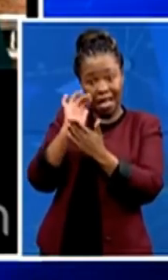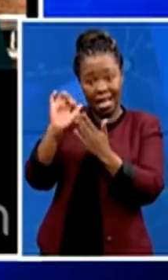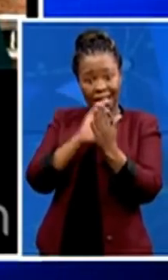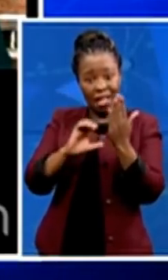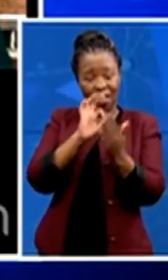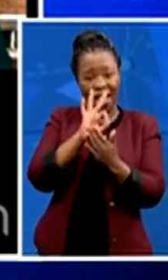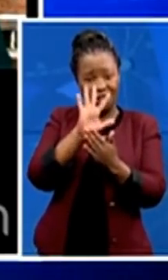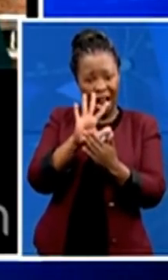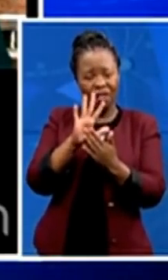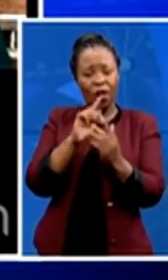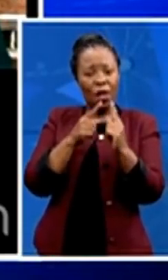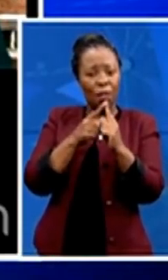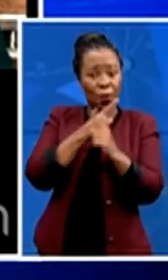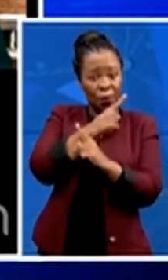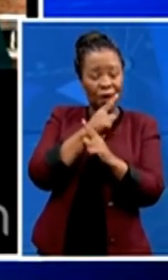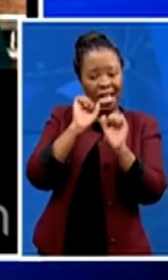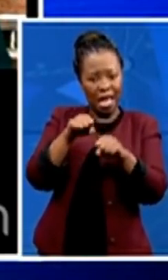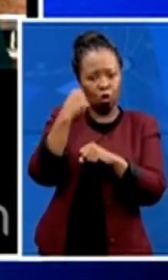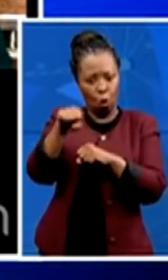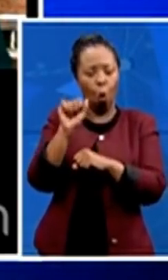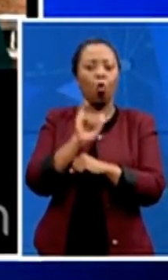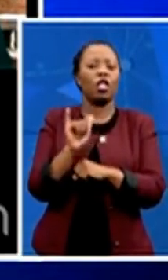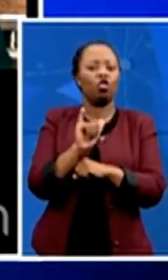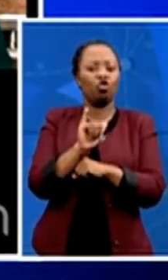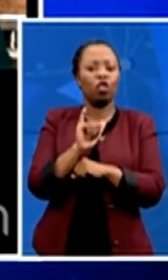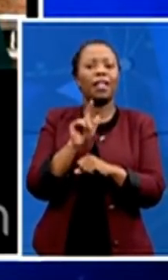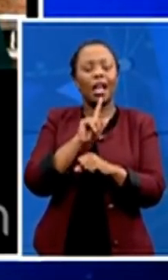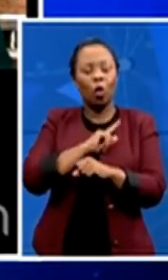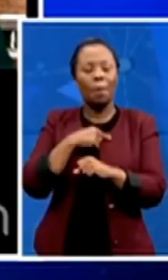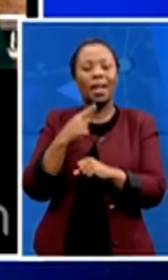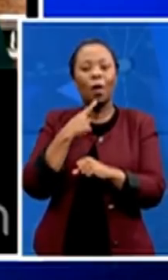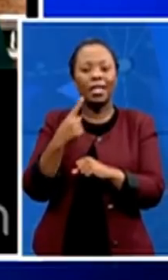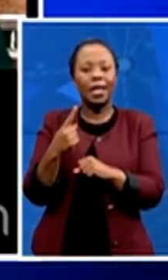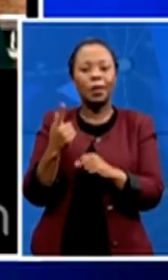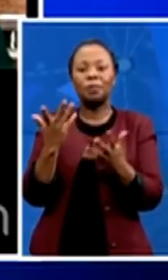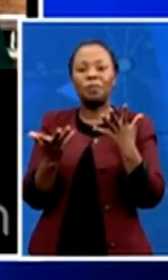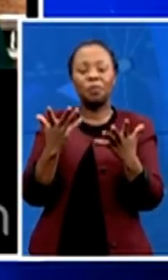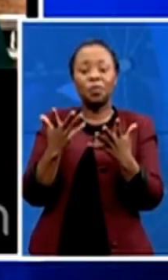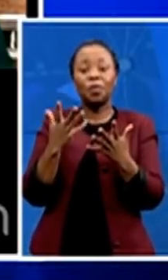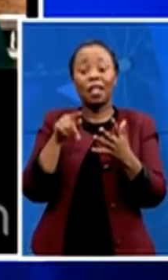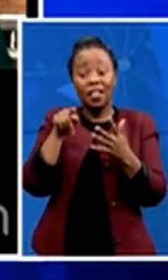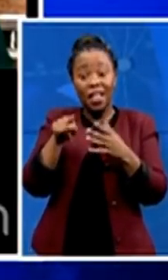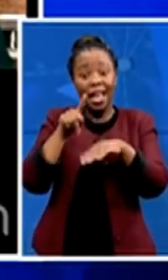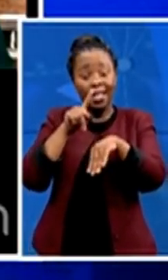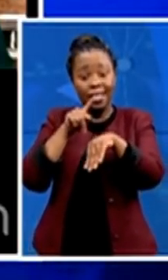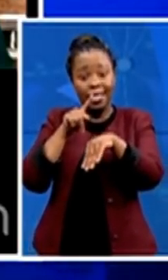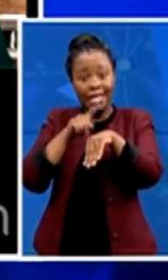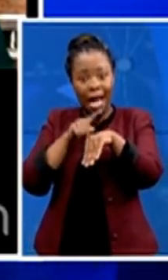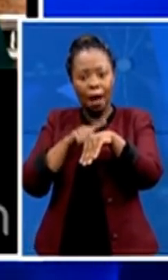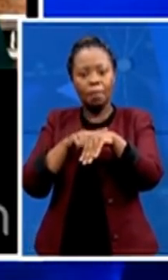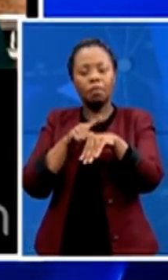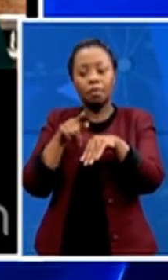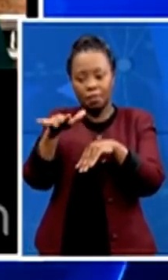was saying, whether they were infringed at this stage or that stage or the other, for now is not the